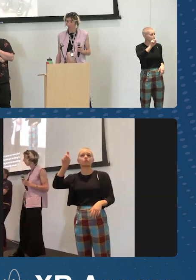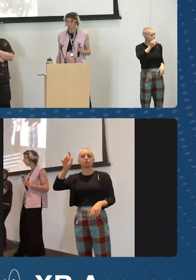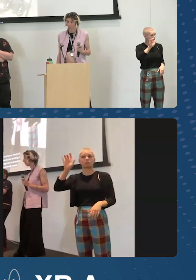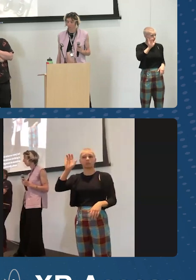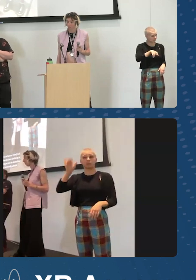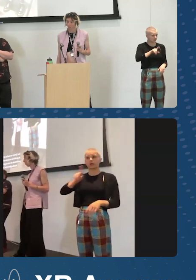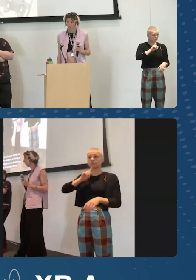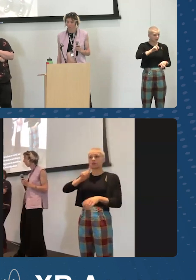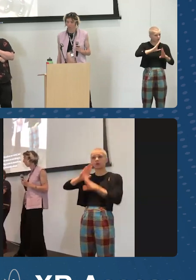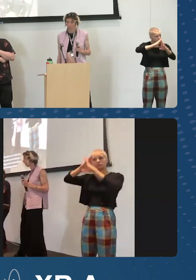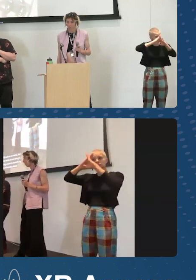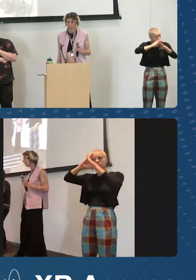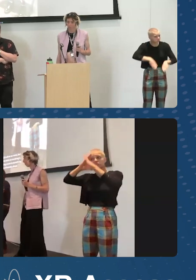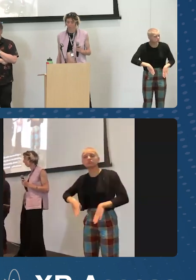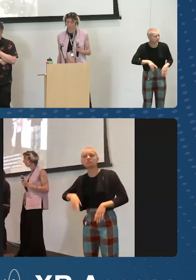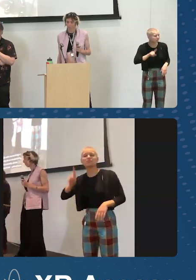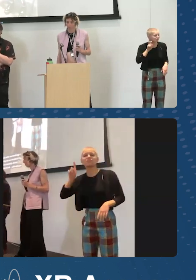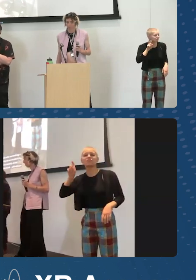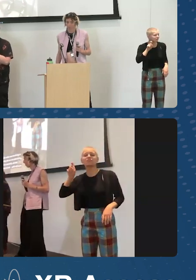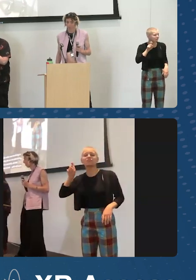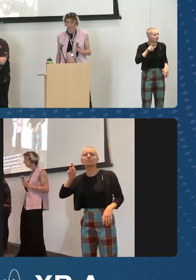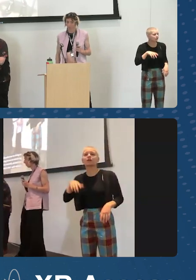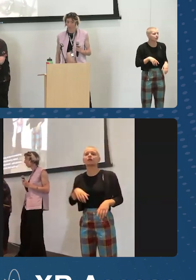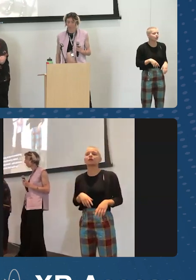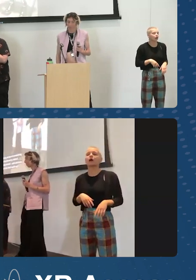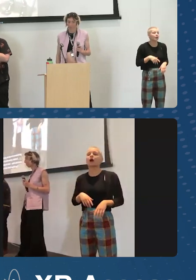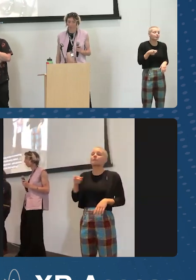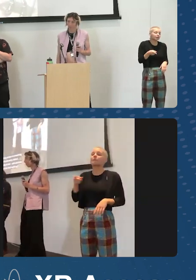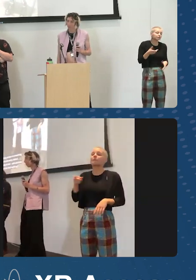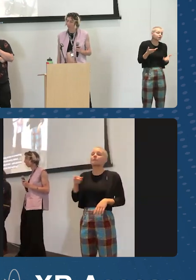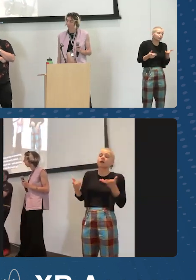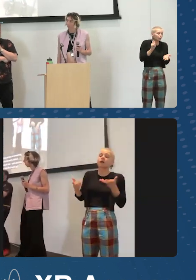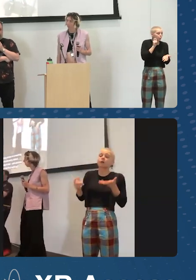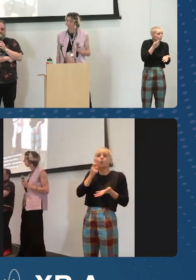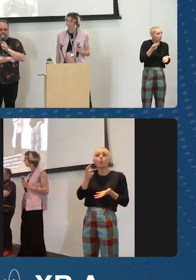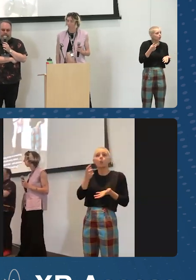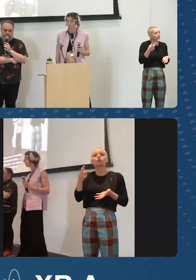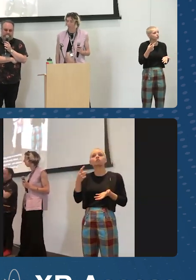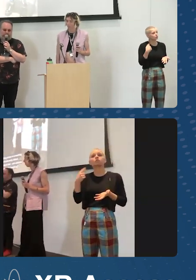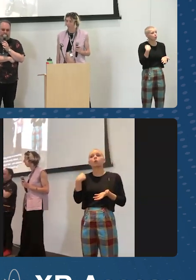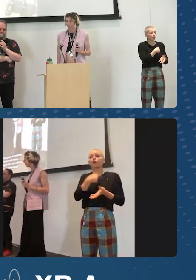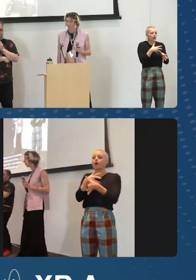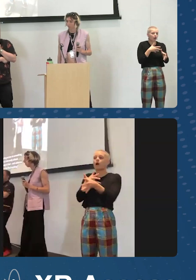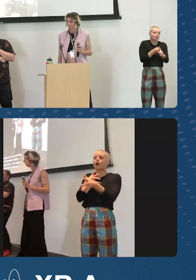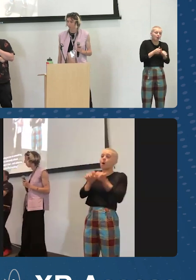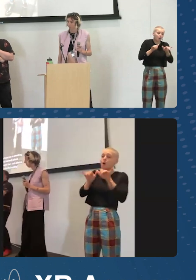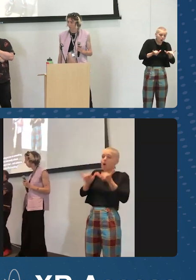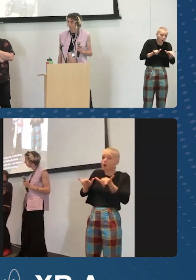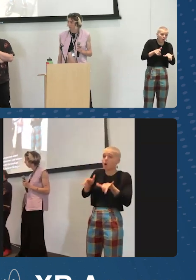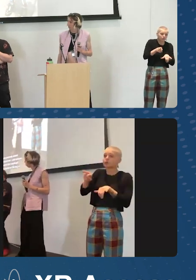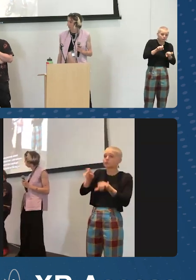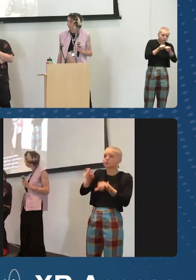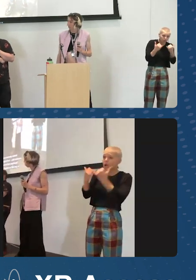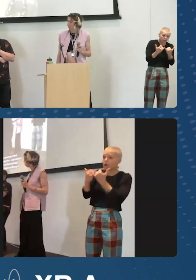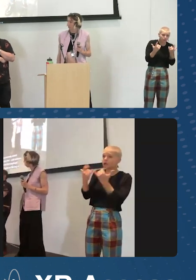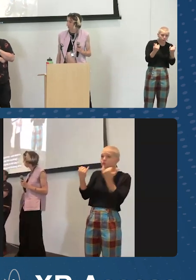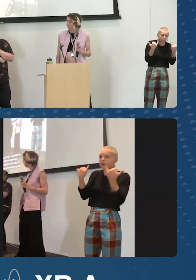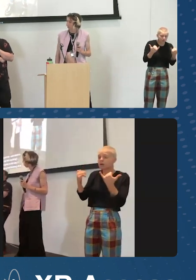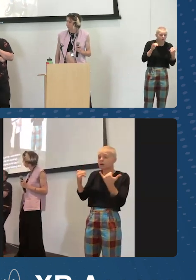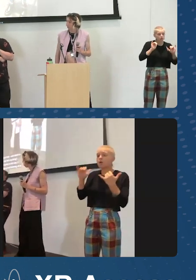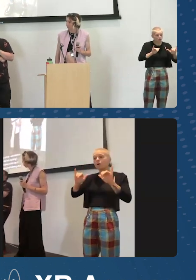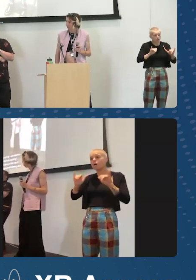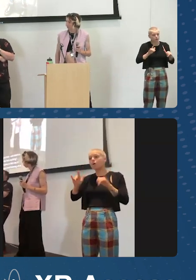kind of catching up and, knowing what society is doing and that sort of thing, and understanding this crazy metaverse that everybody's talking